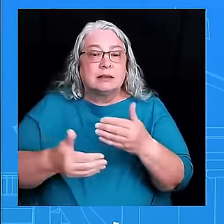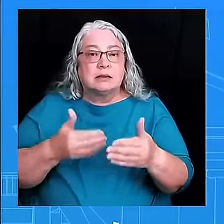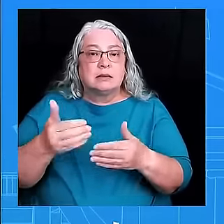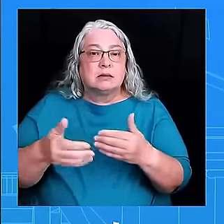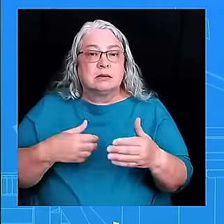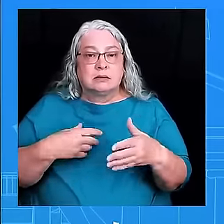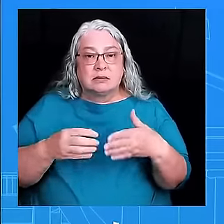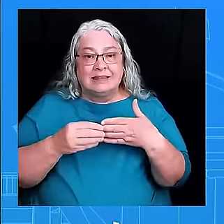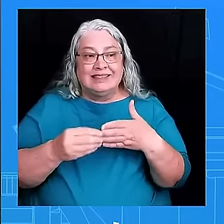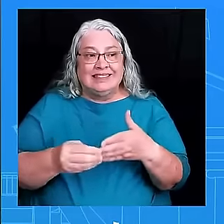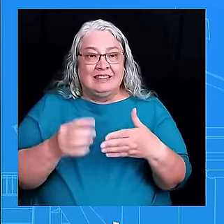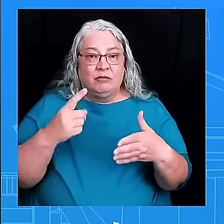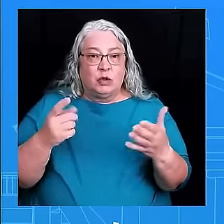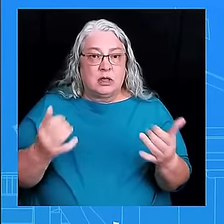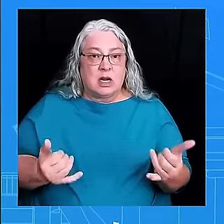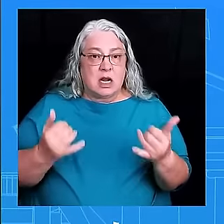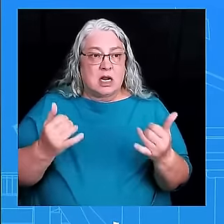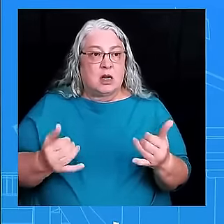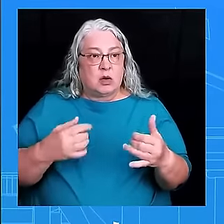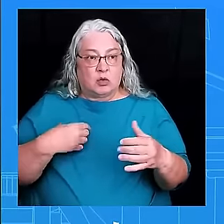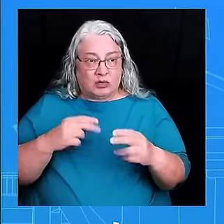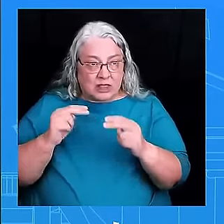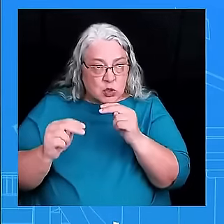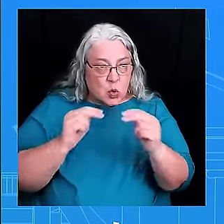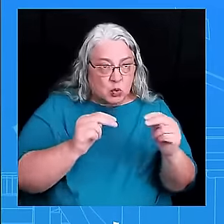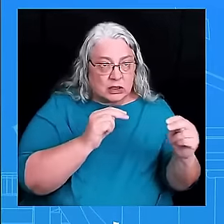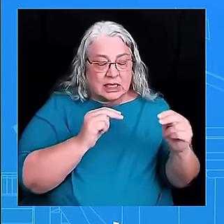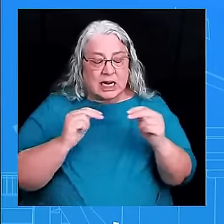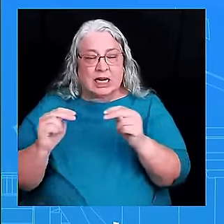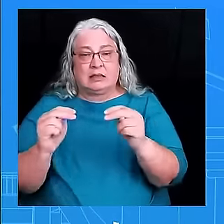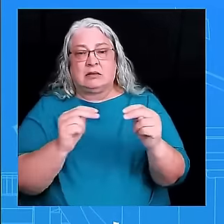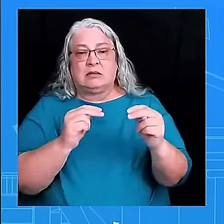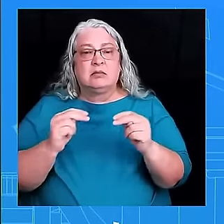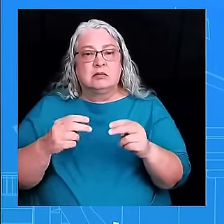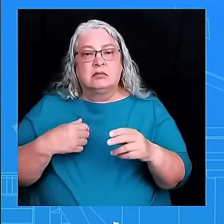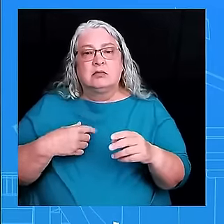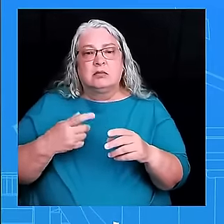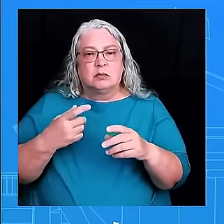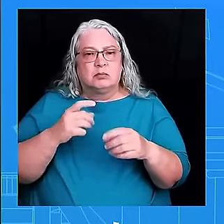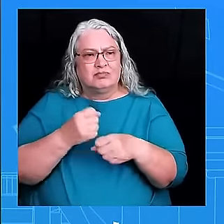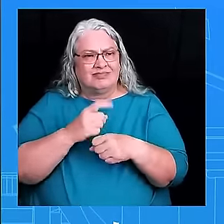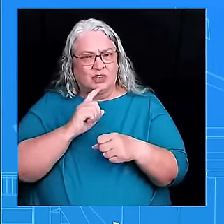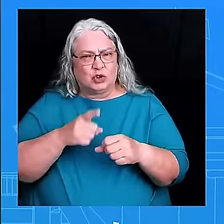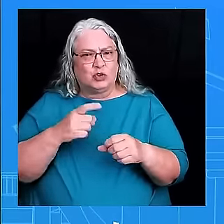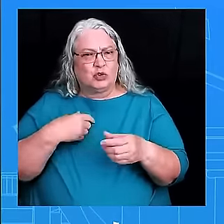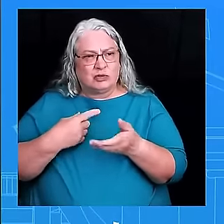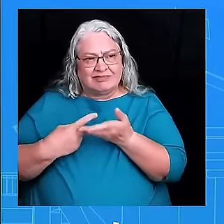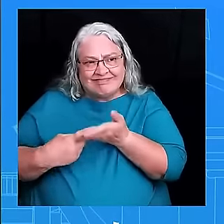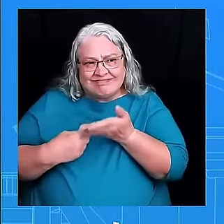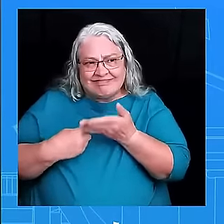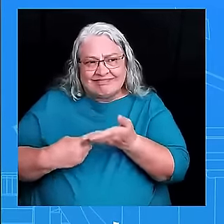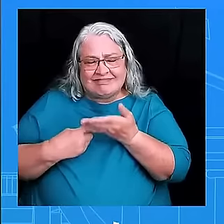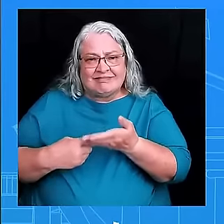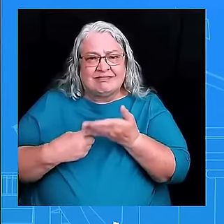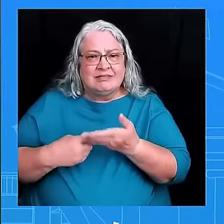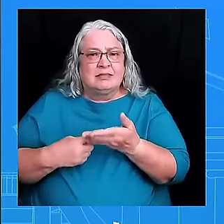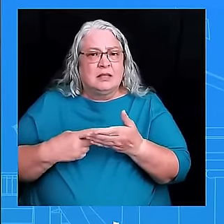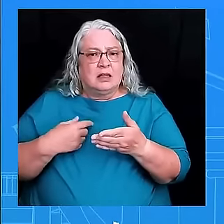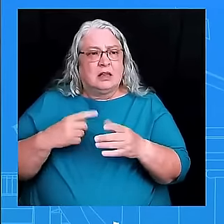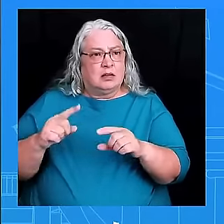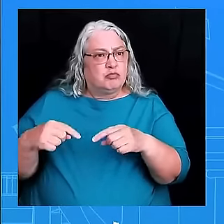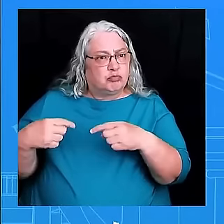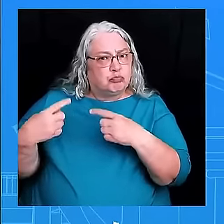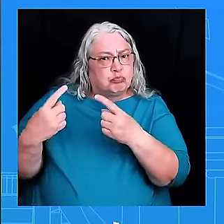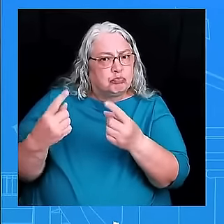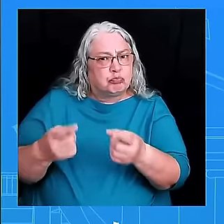out over the course of weeks, even months, to put all of the pieces in place. So the timing